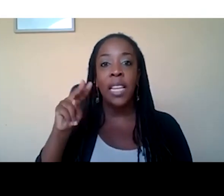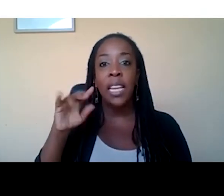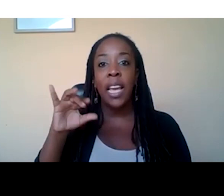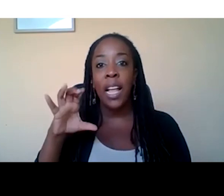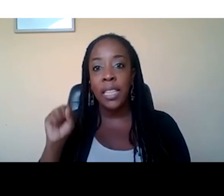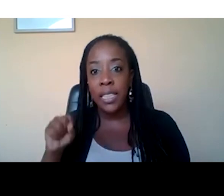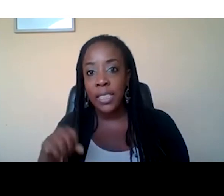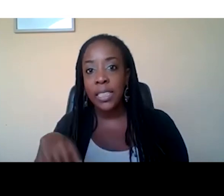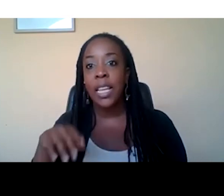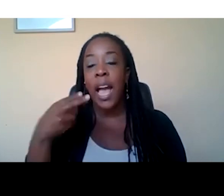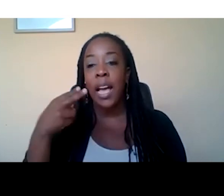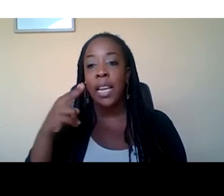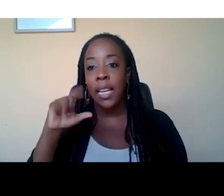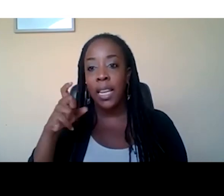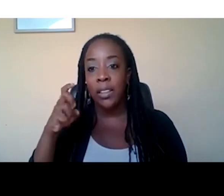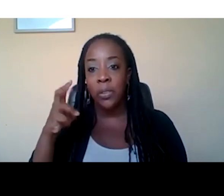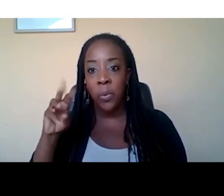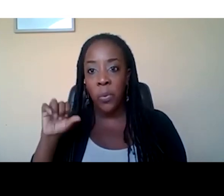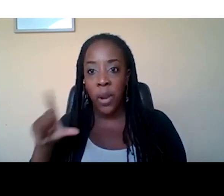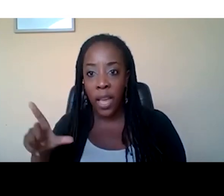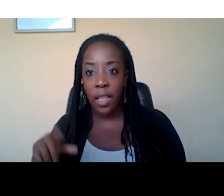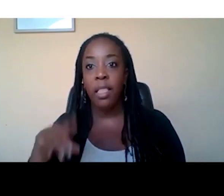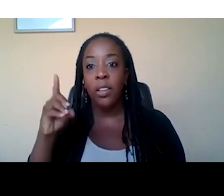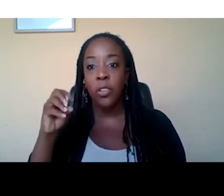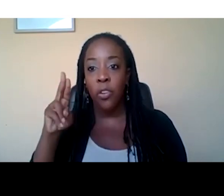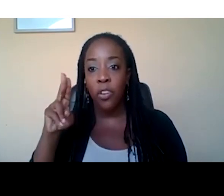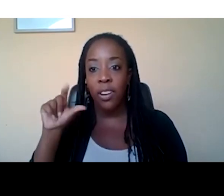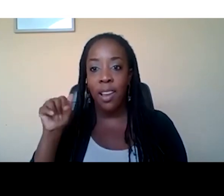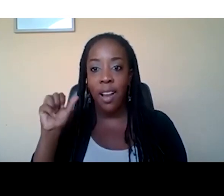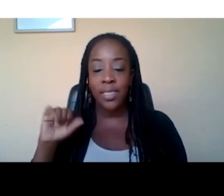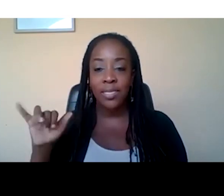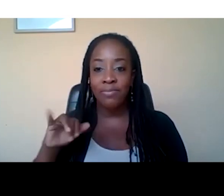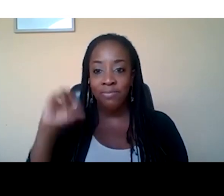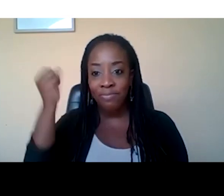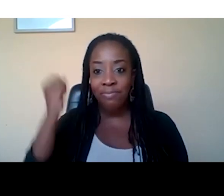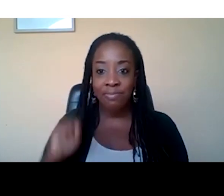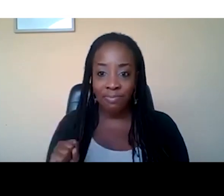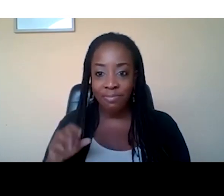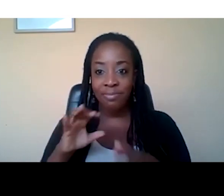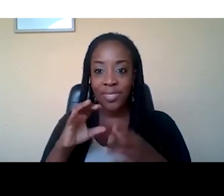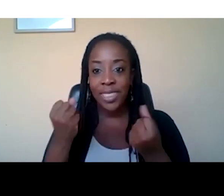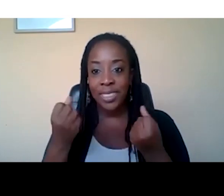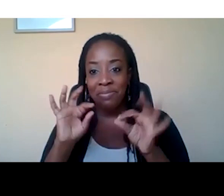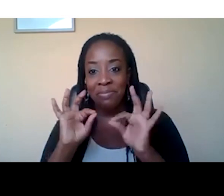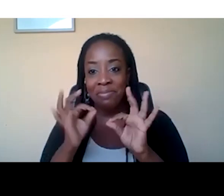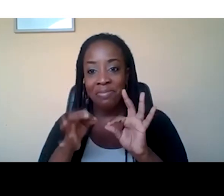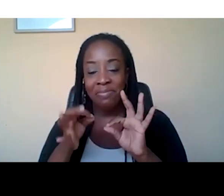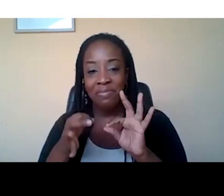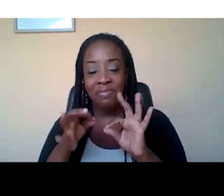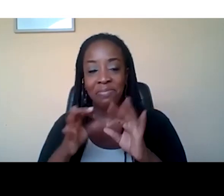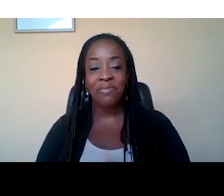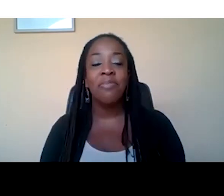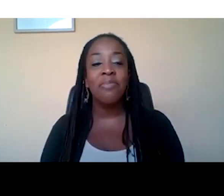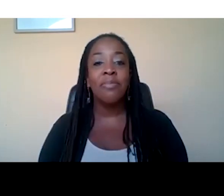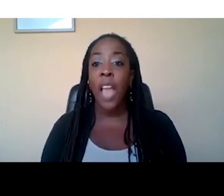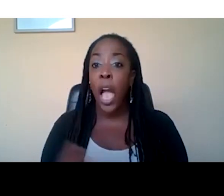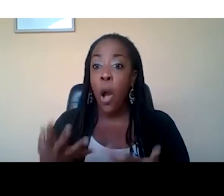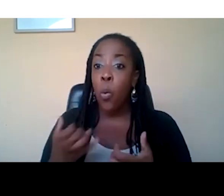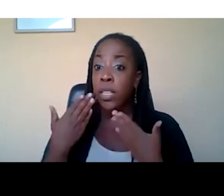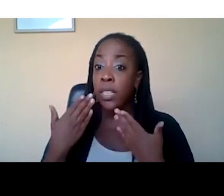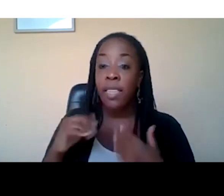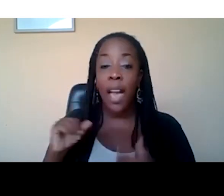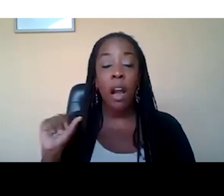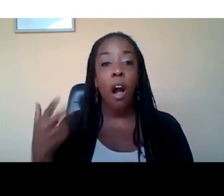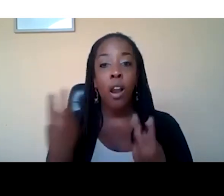Stephanie McIntyre Groves, our sign language interpreter. So I'd like to thank all of our panelists. I'd like to